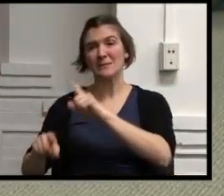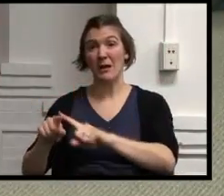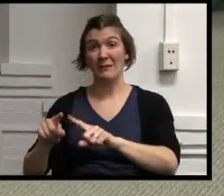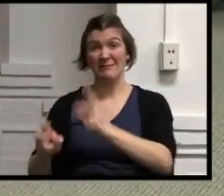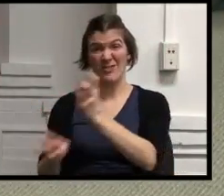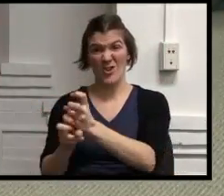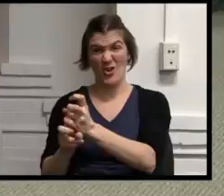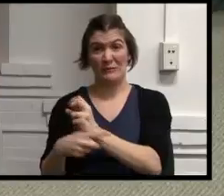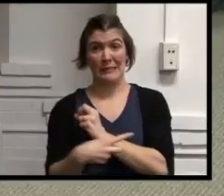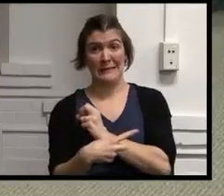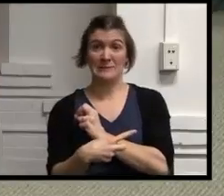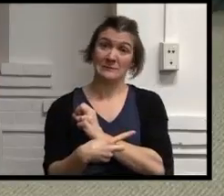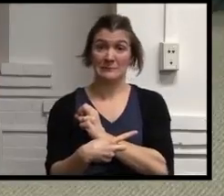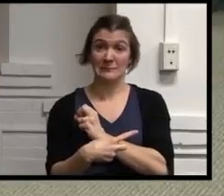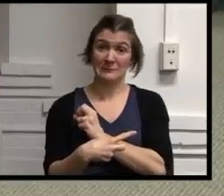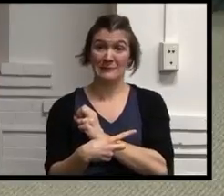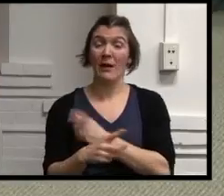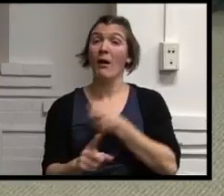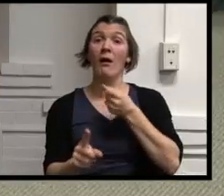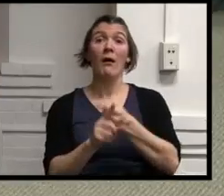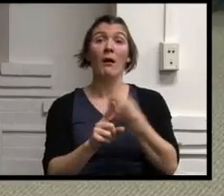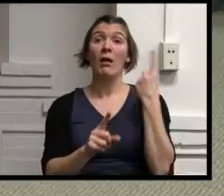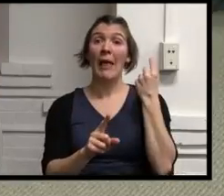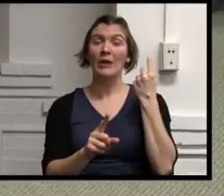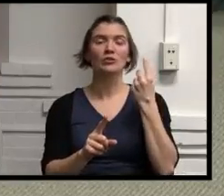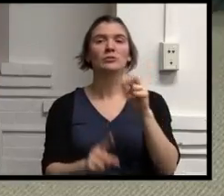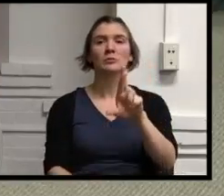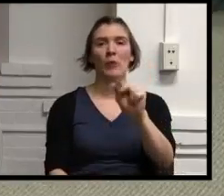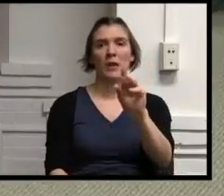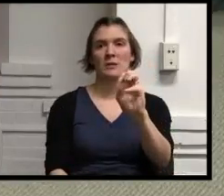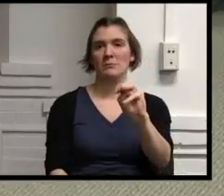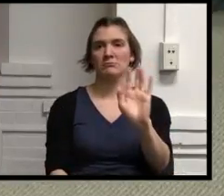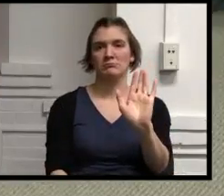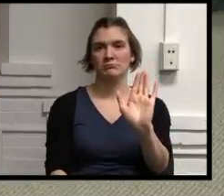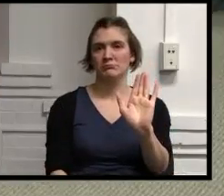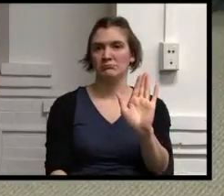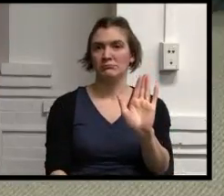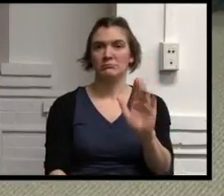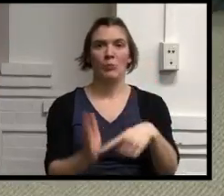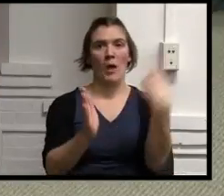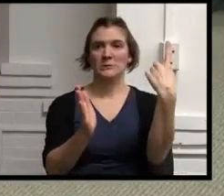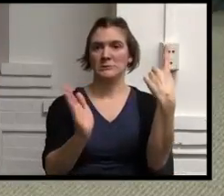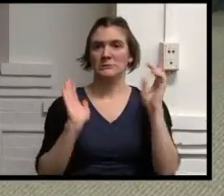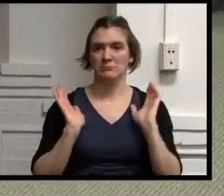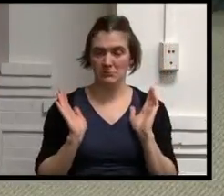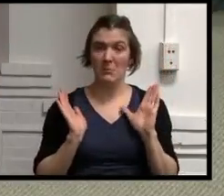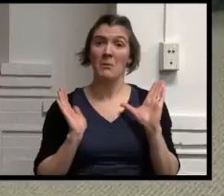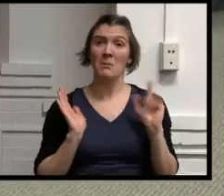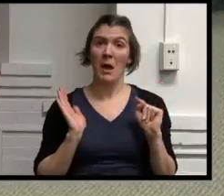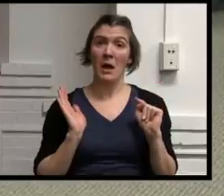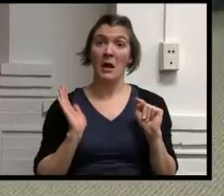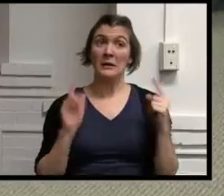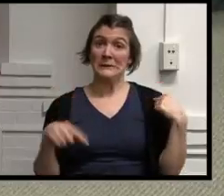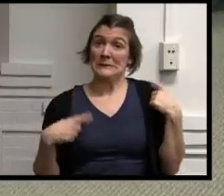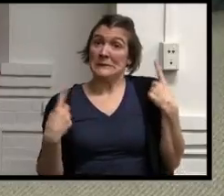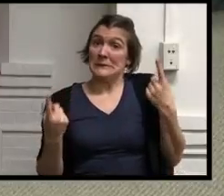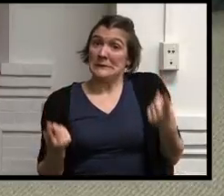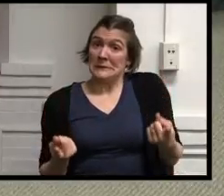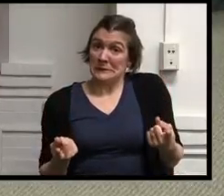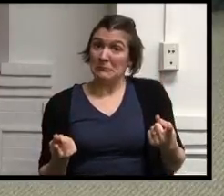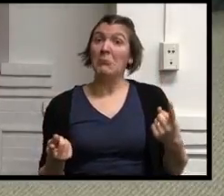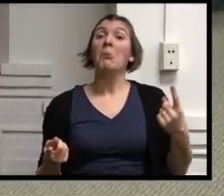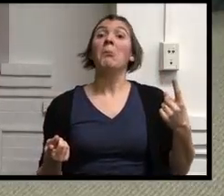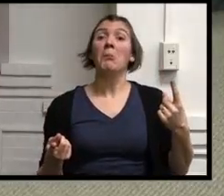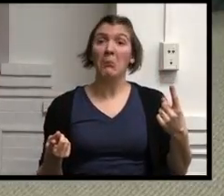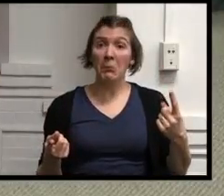because, you know, flukes like what happened last year just don't happen. But as I've said all year long, and I said before